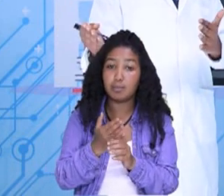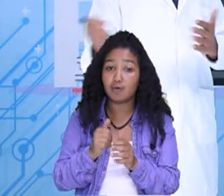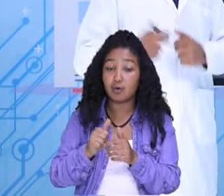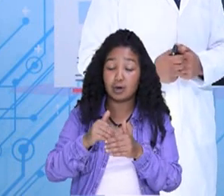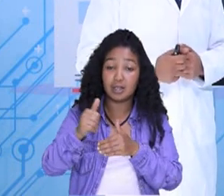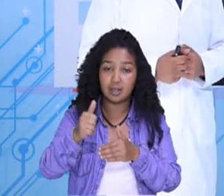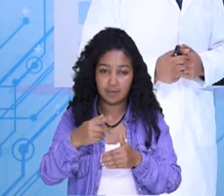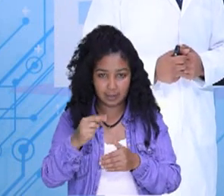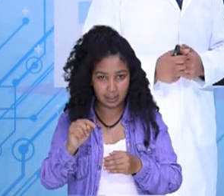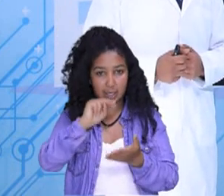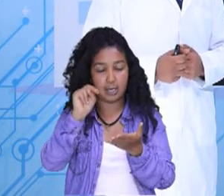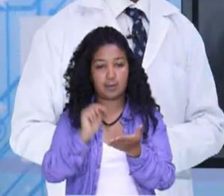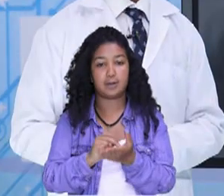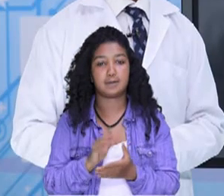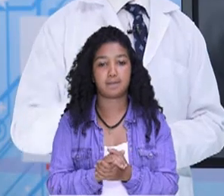nucleus.